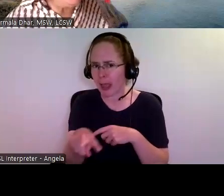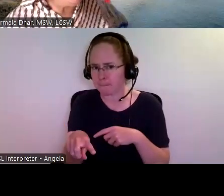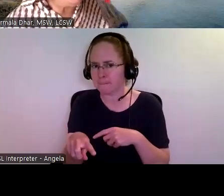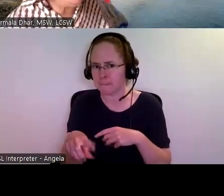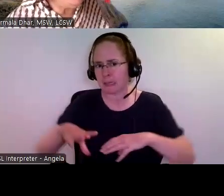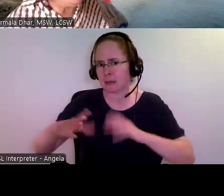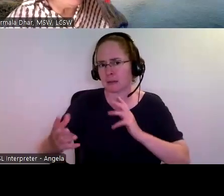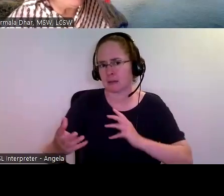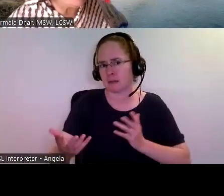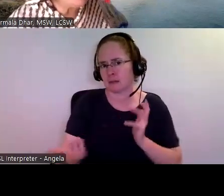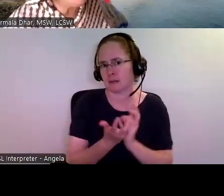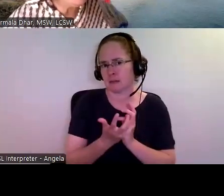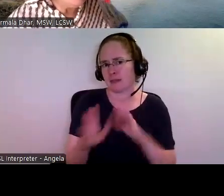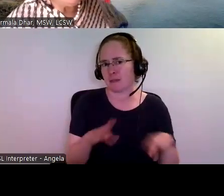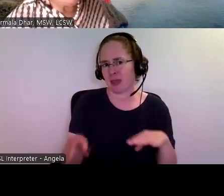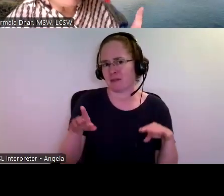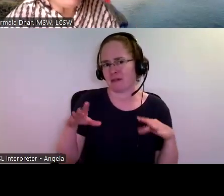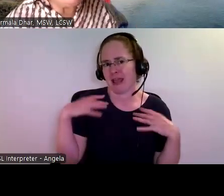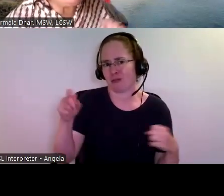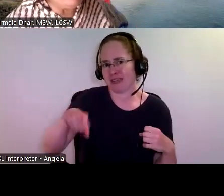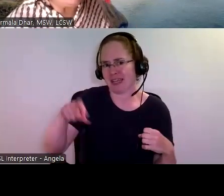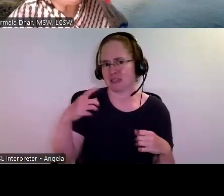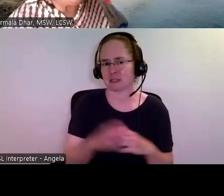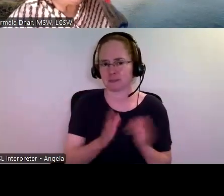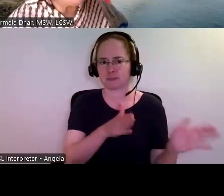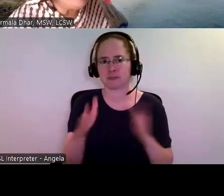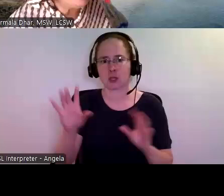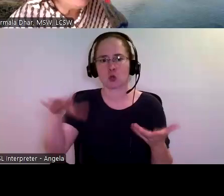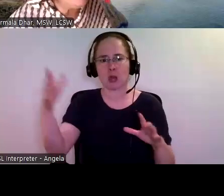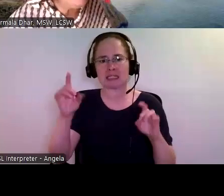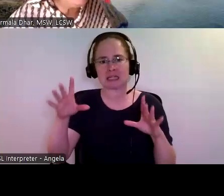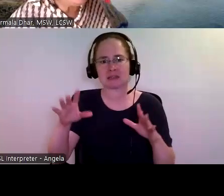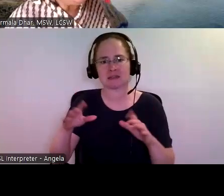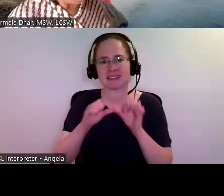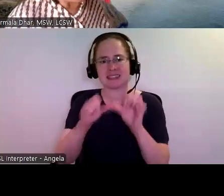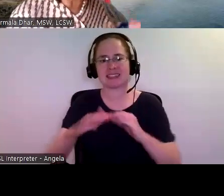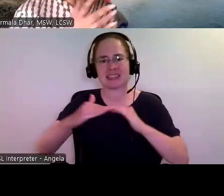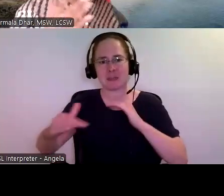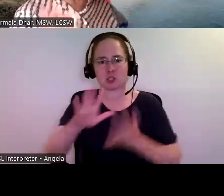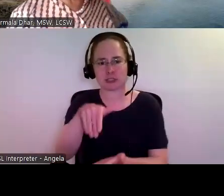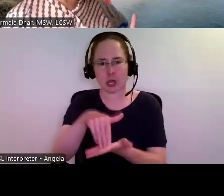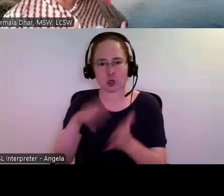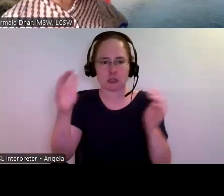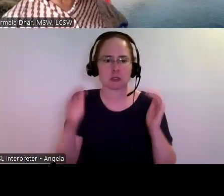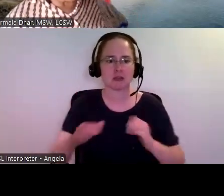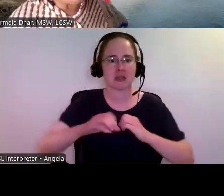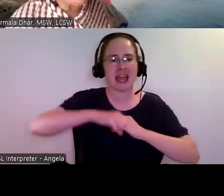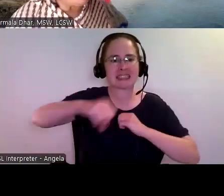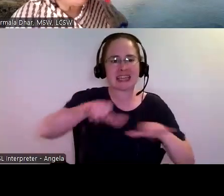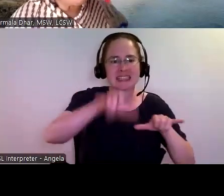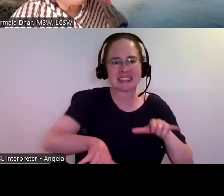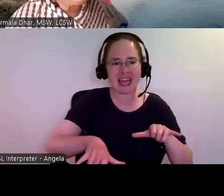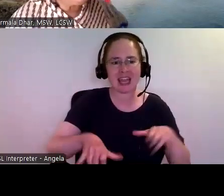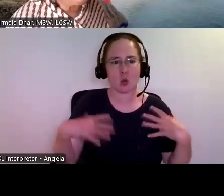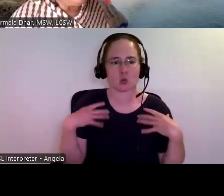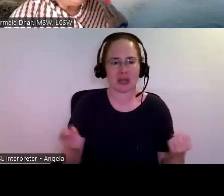meeting the behavioral health needs of older adults. Crisis stabilization centers, extended stay respite